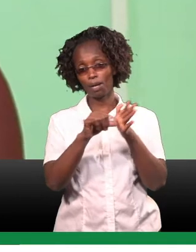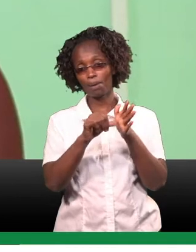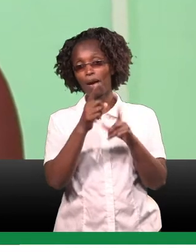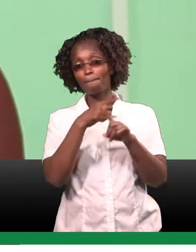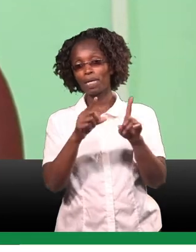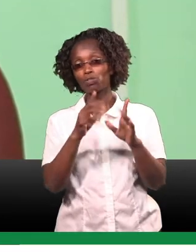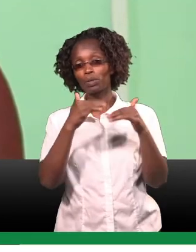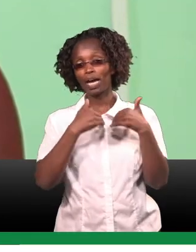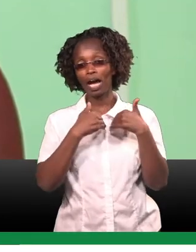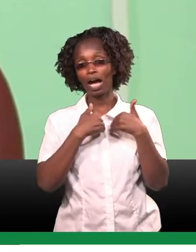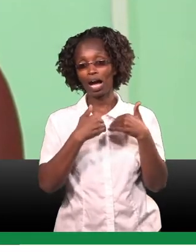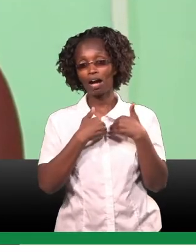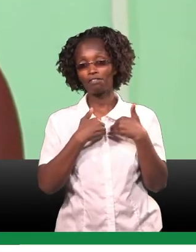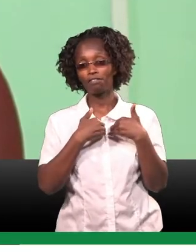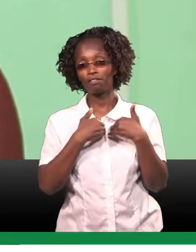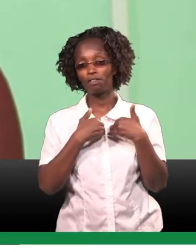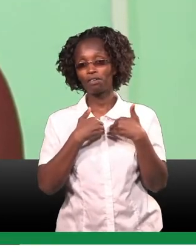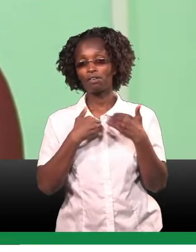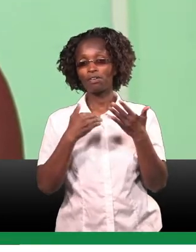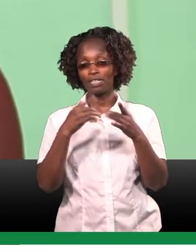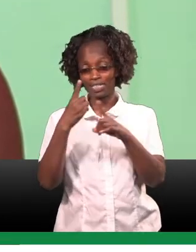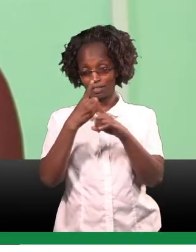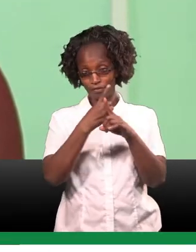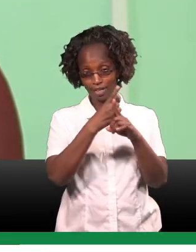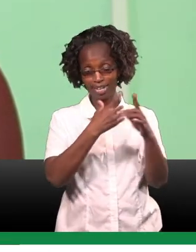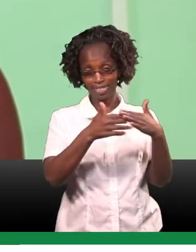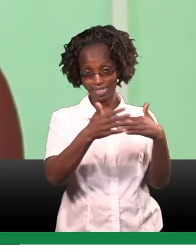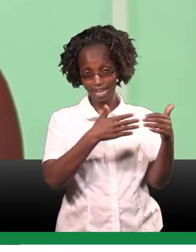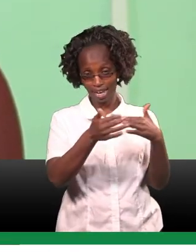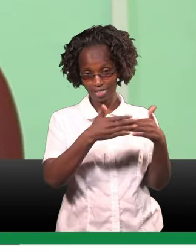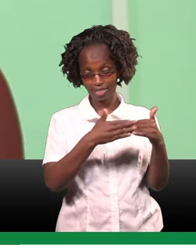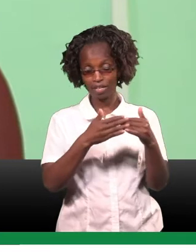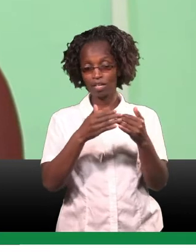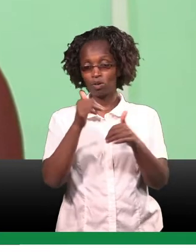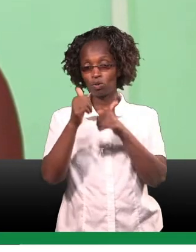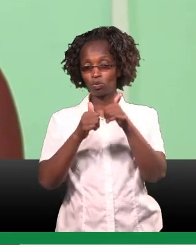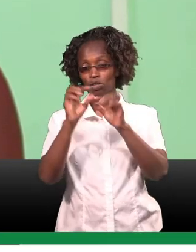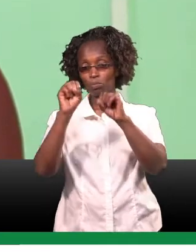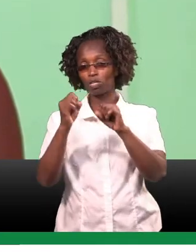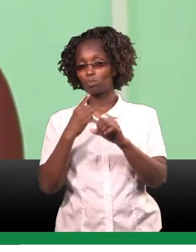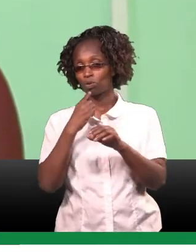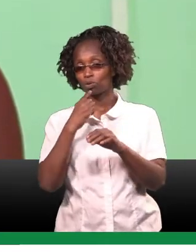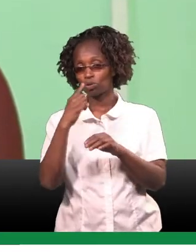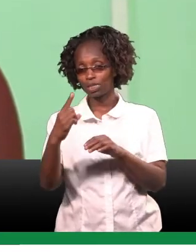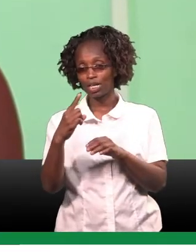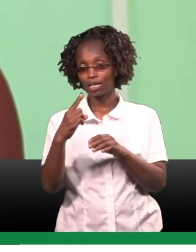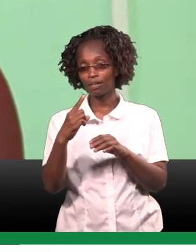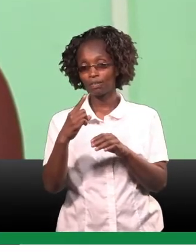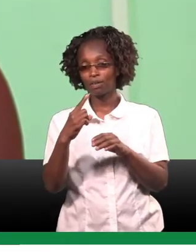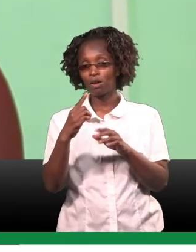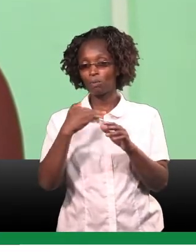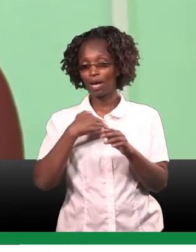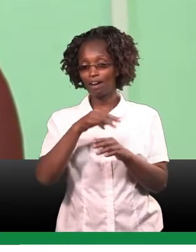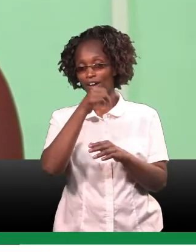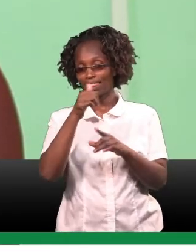asthma, and these are only 2. One is called FeNO test. Okay, FeNO test checks the amount of nitric oxide in